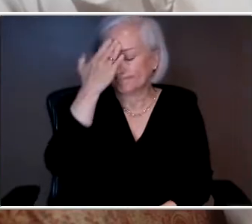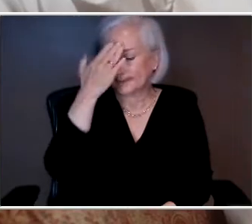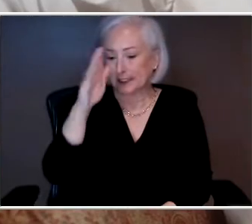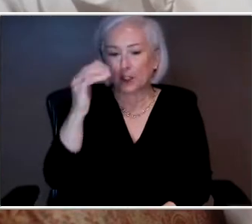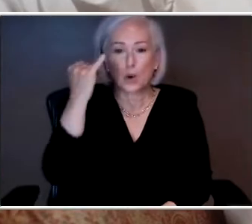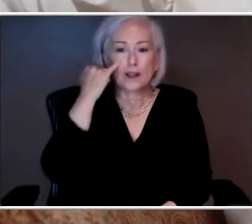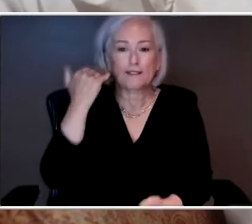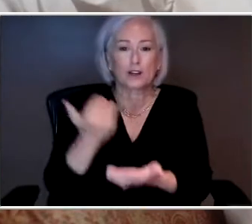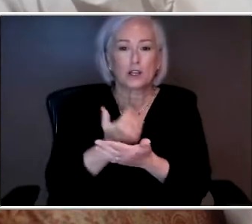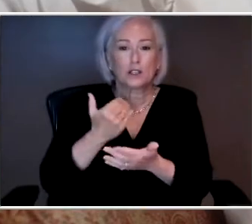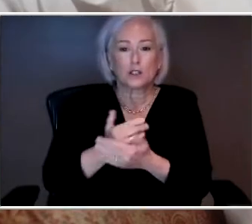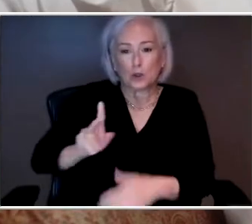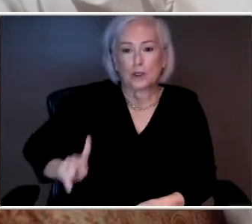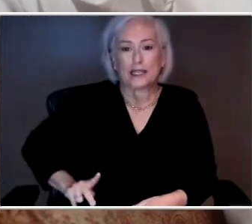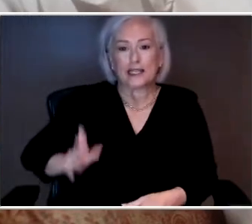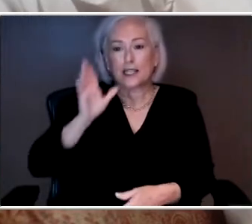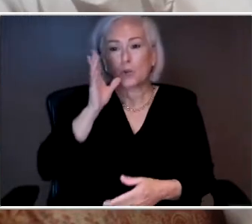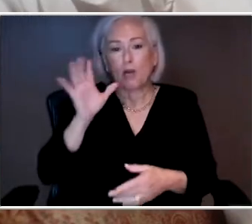work again.